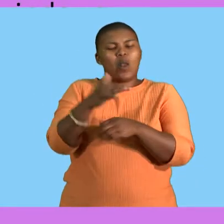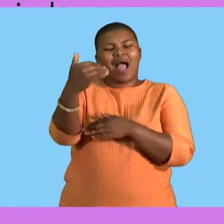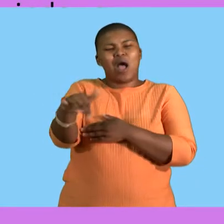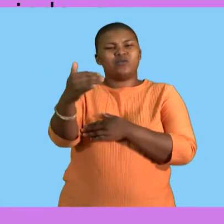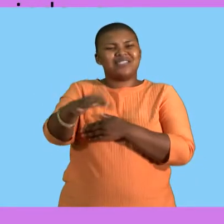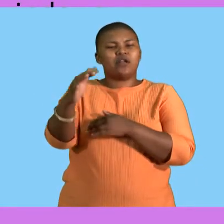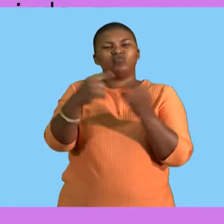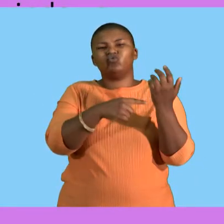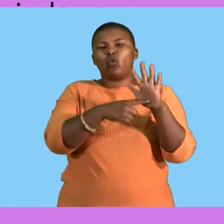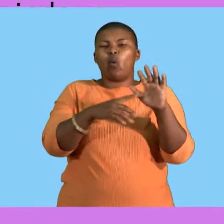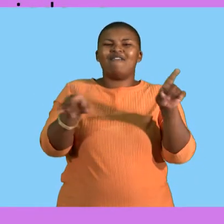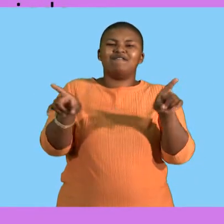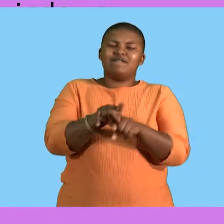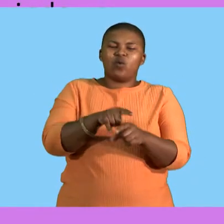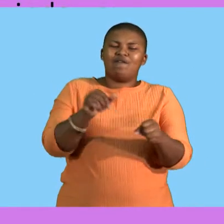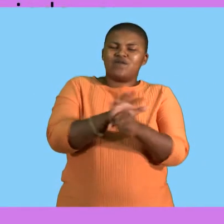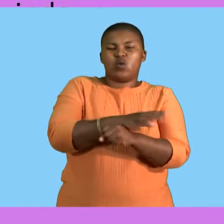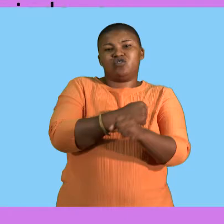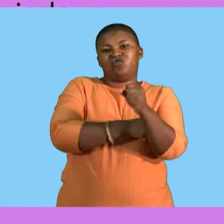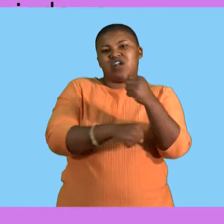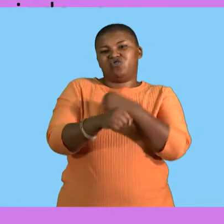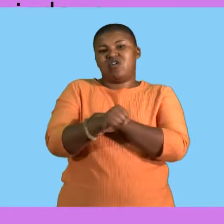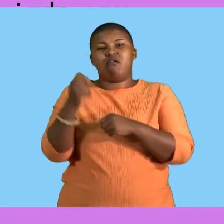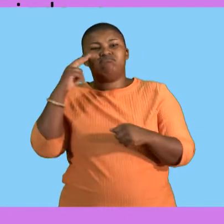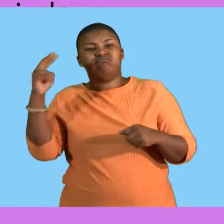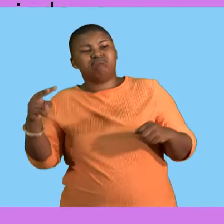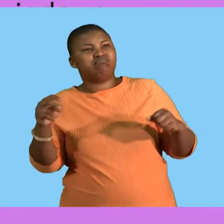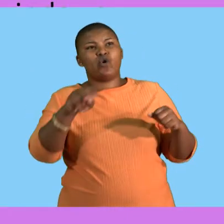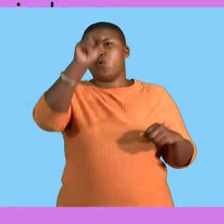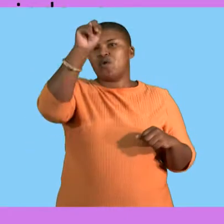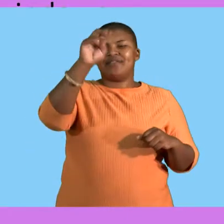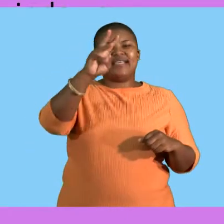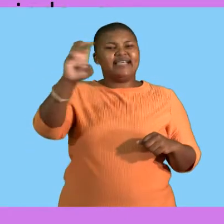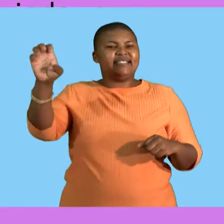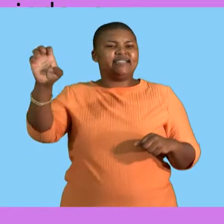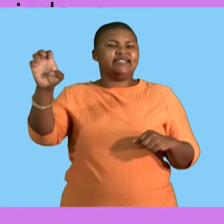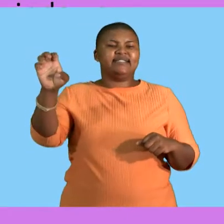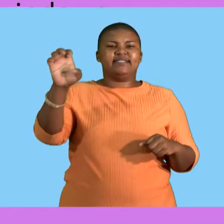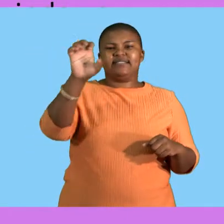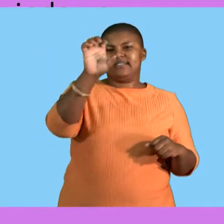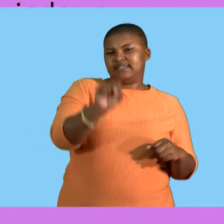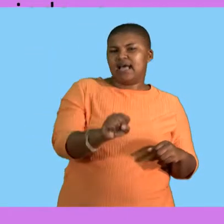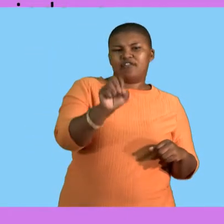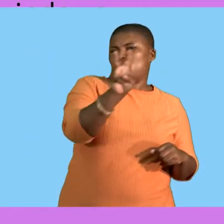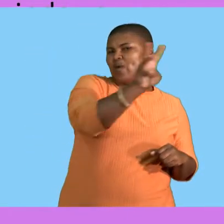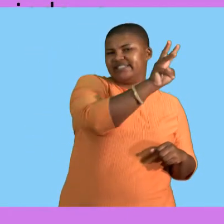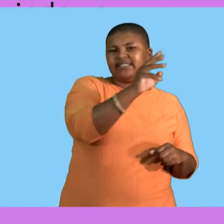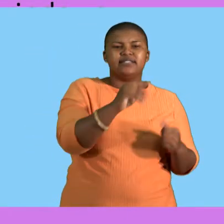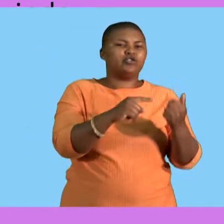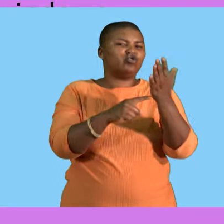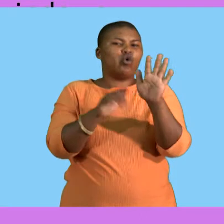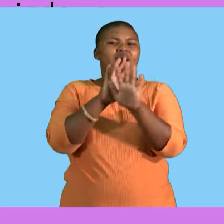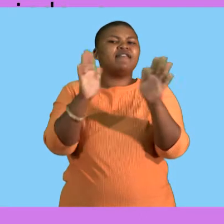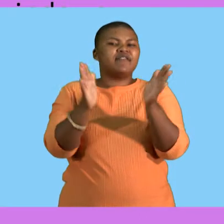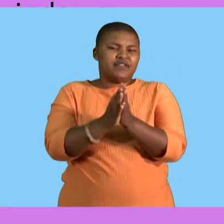outside of the building or structure by using different side views, north, east, and south